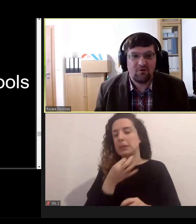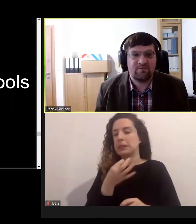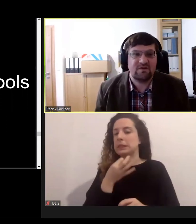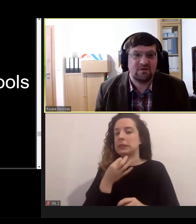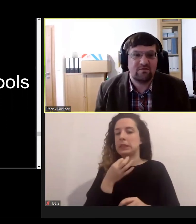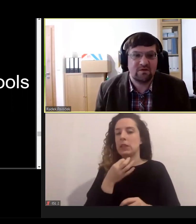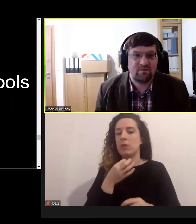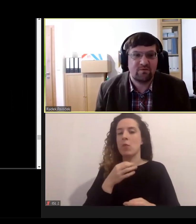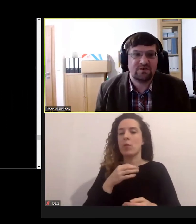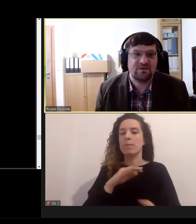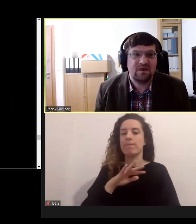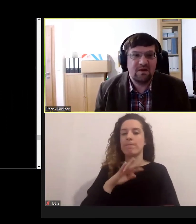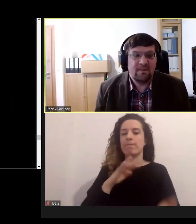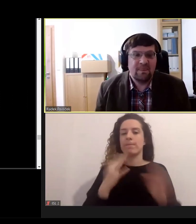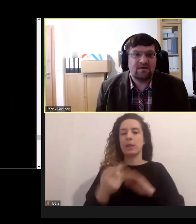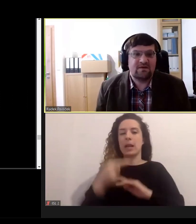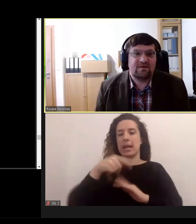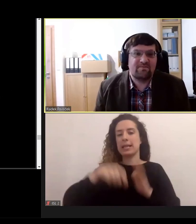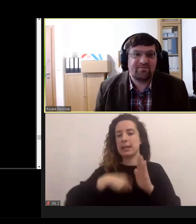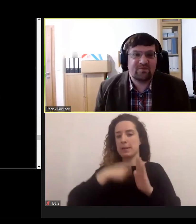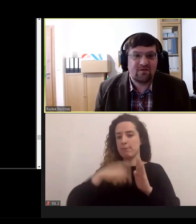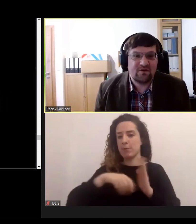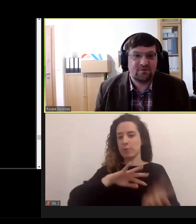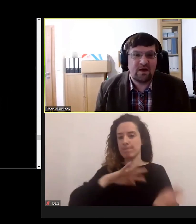outcomes are basically